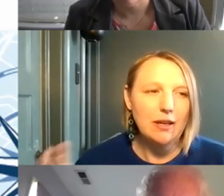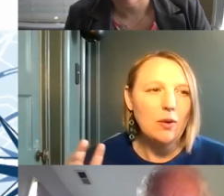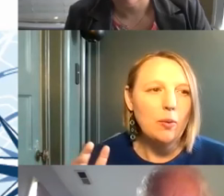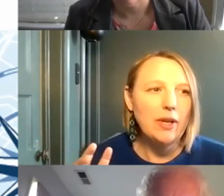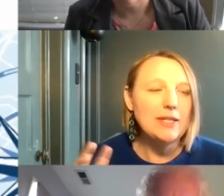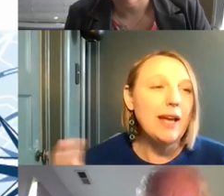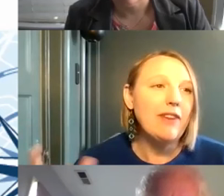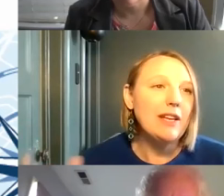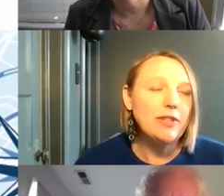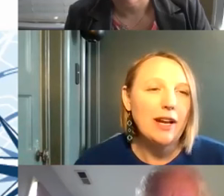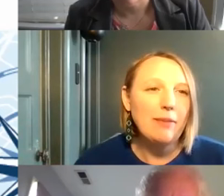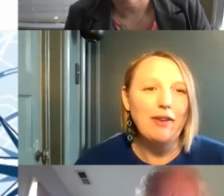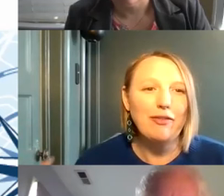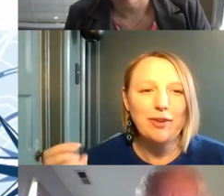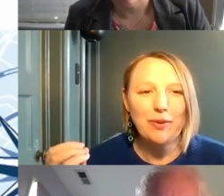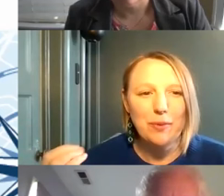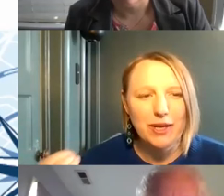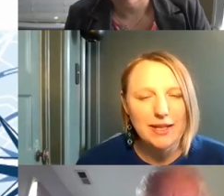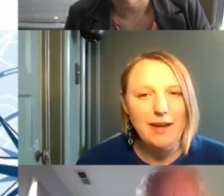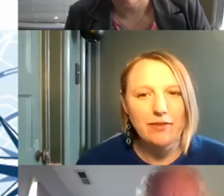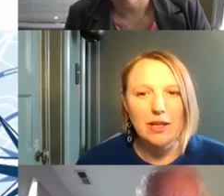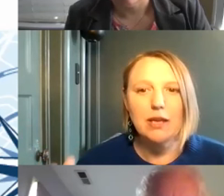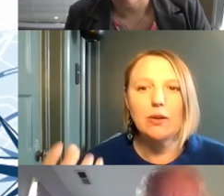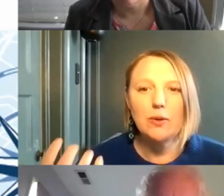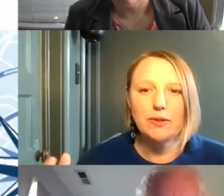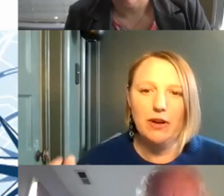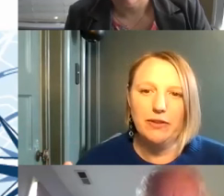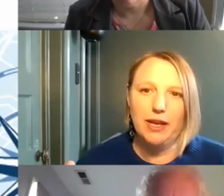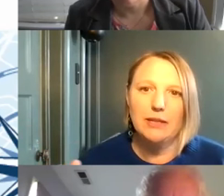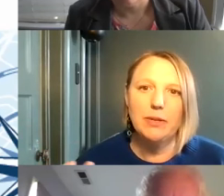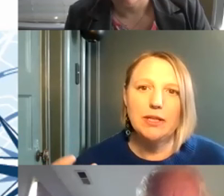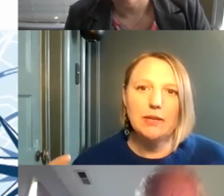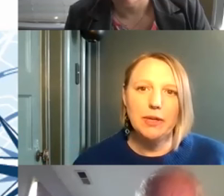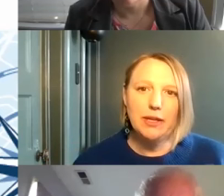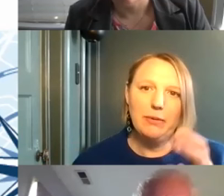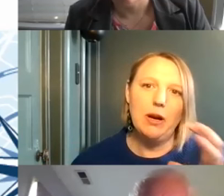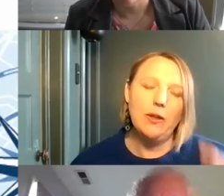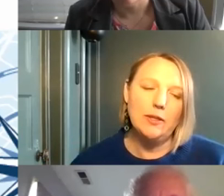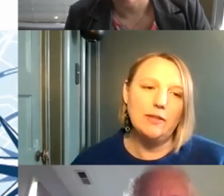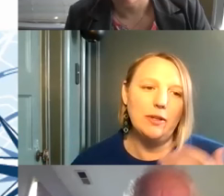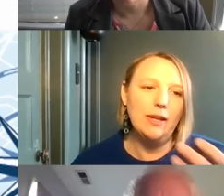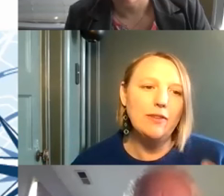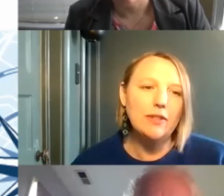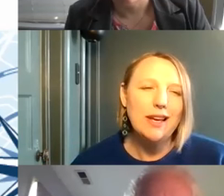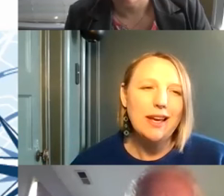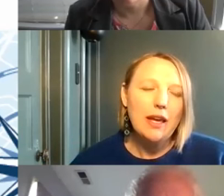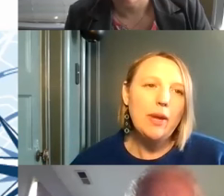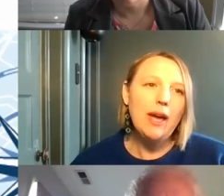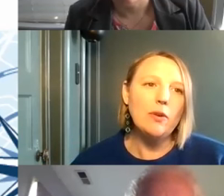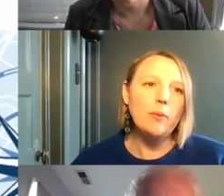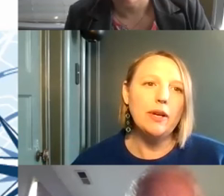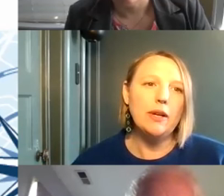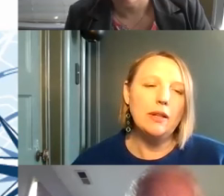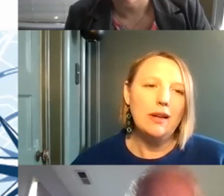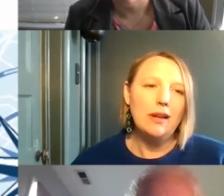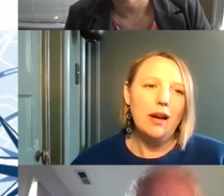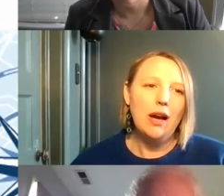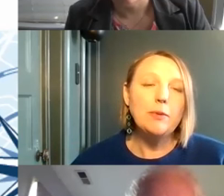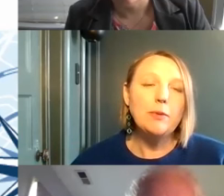experience? When staff ask for time off, what does that feel like? Who's involved in that experience? And really thinking about all those different levels. We have a